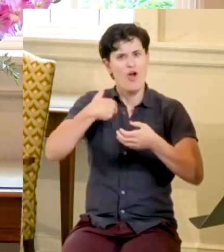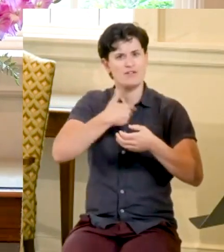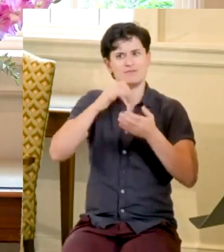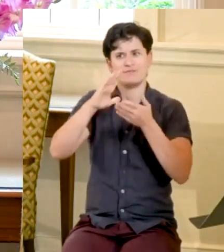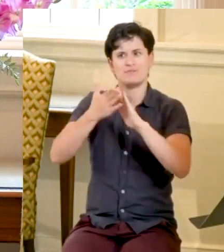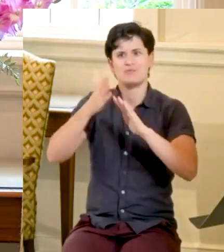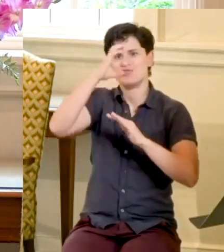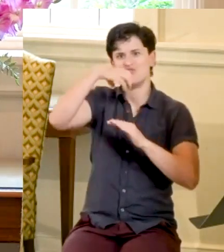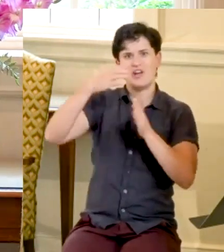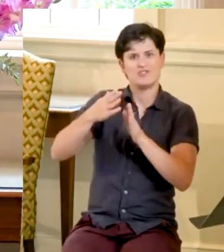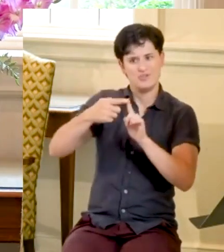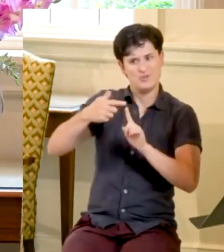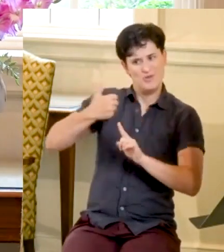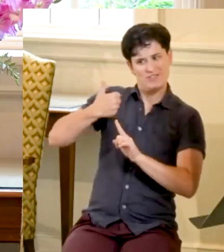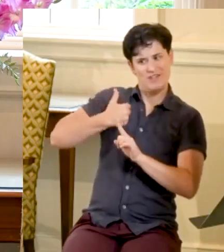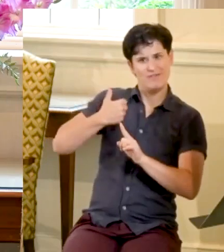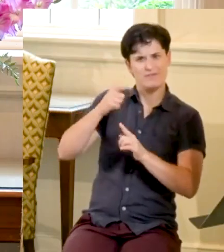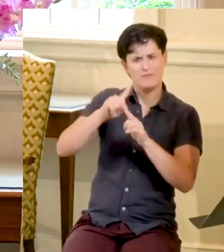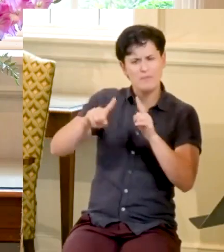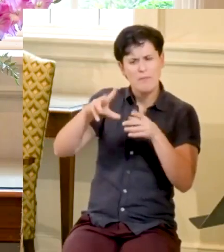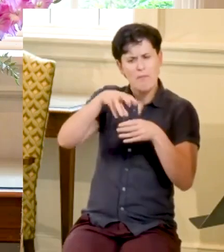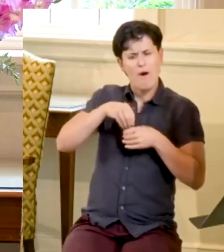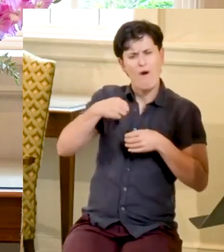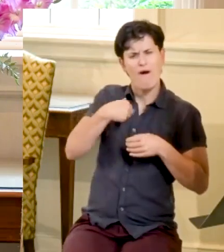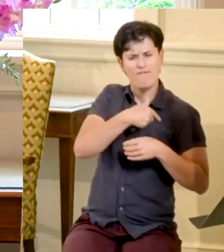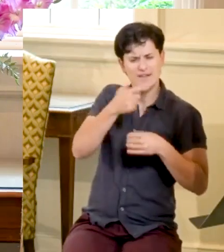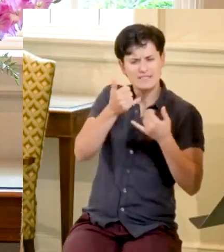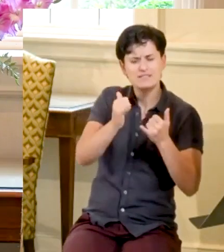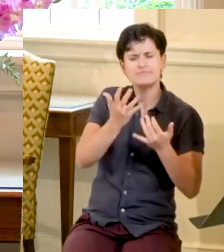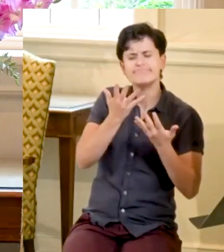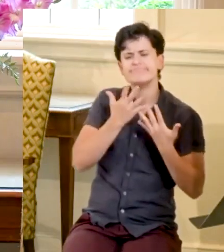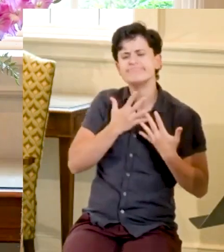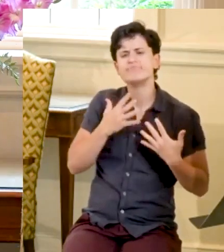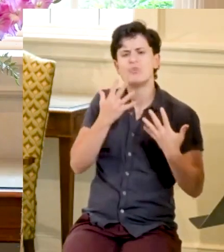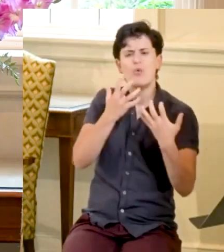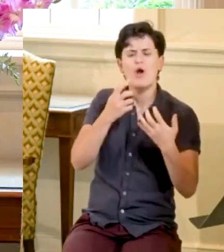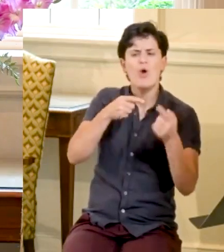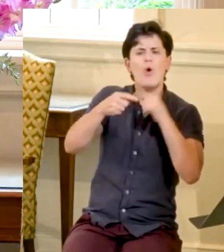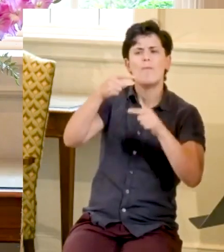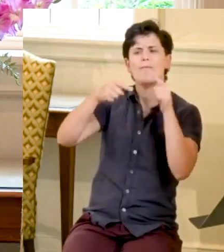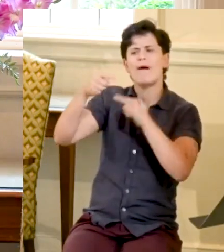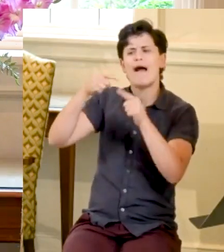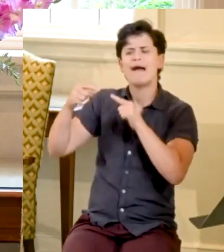still longs to go back and say something we didn't get a chance to say.